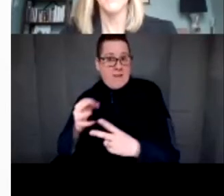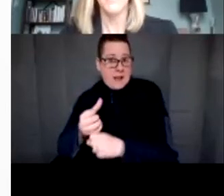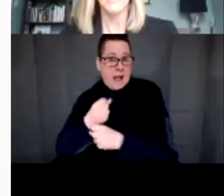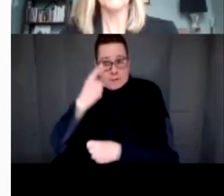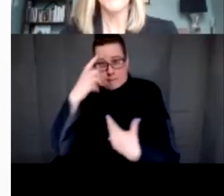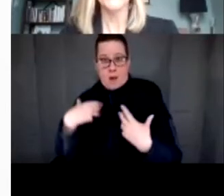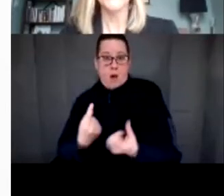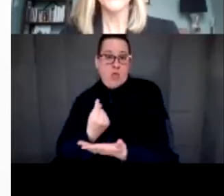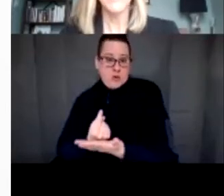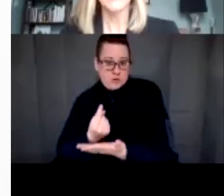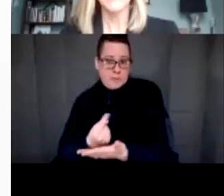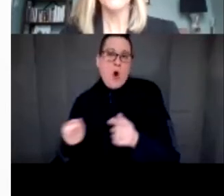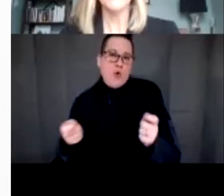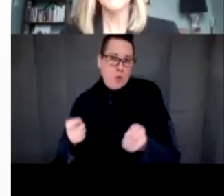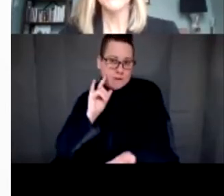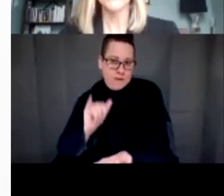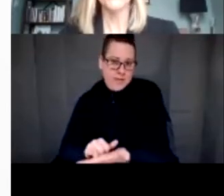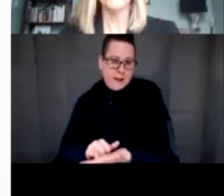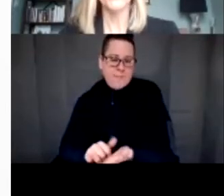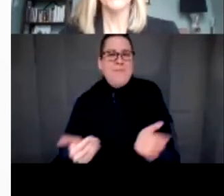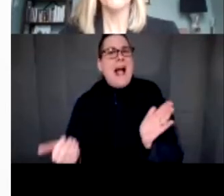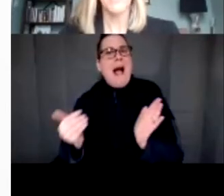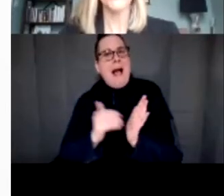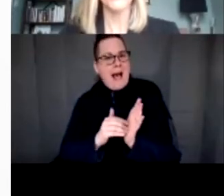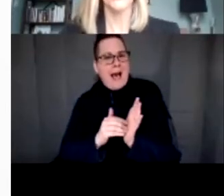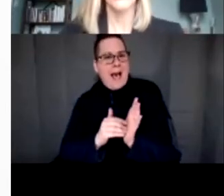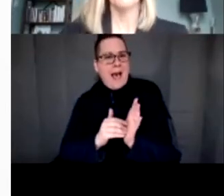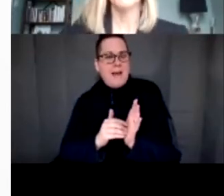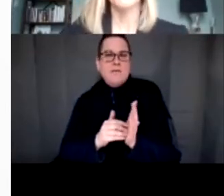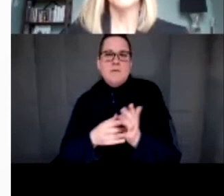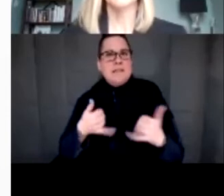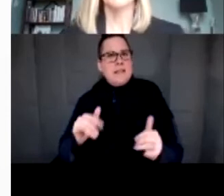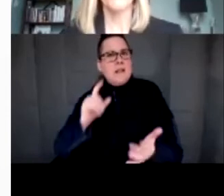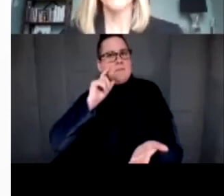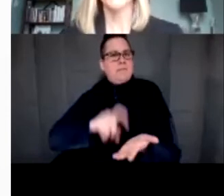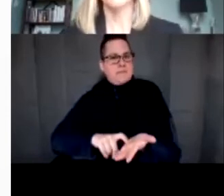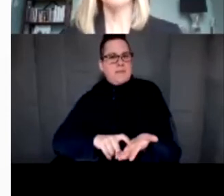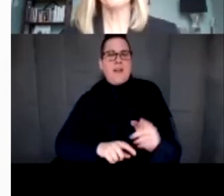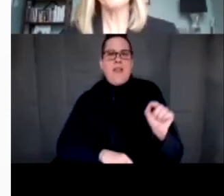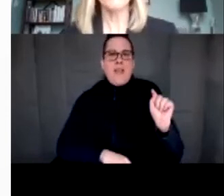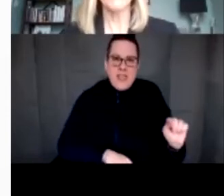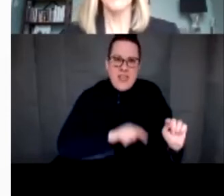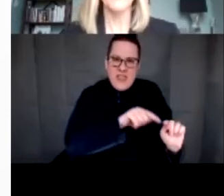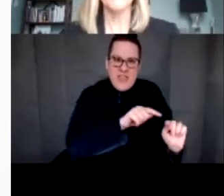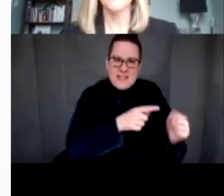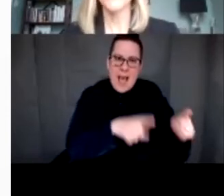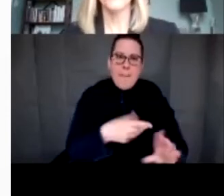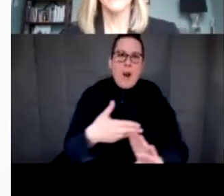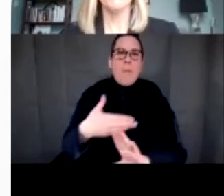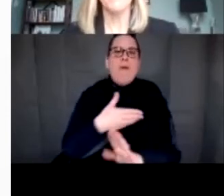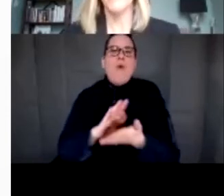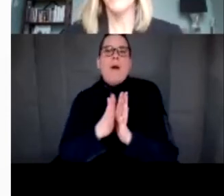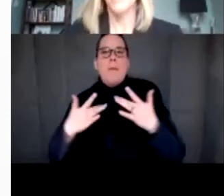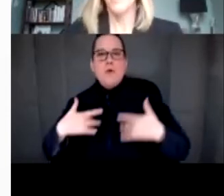treatment. So again, kind of leads us to a factor preceding the depression that